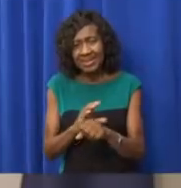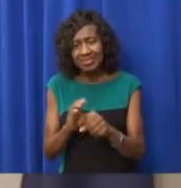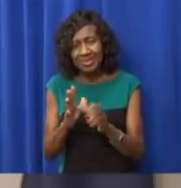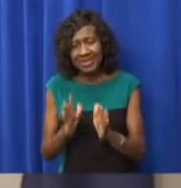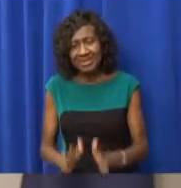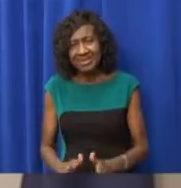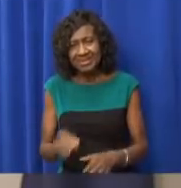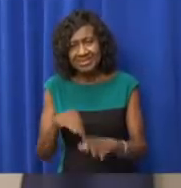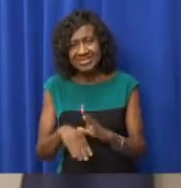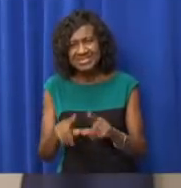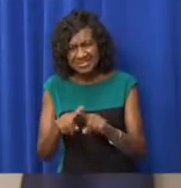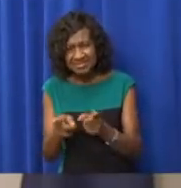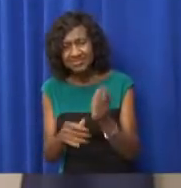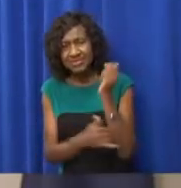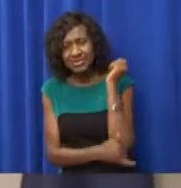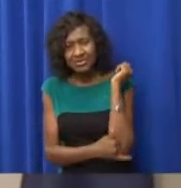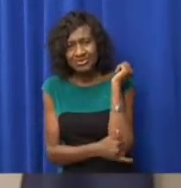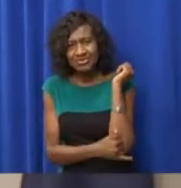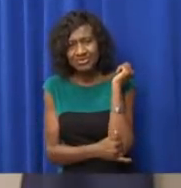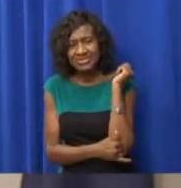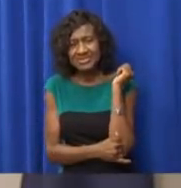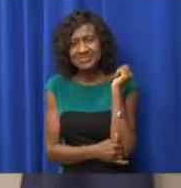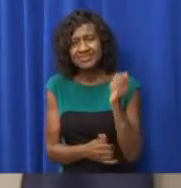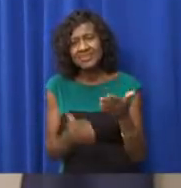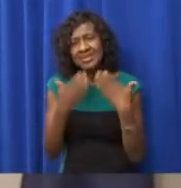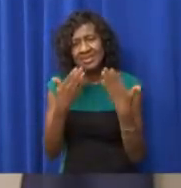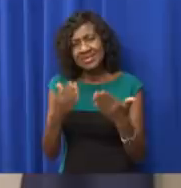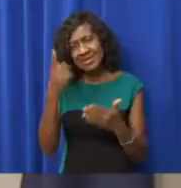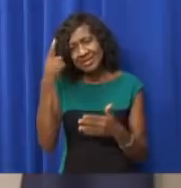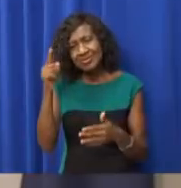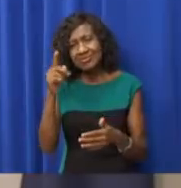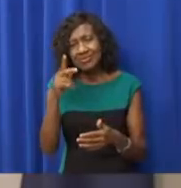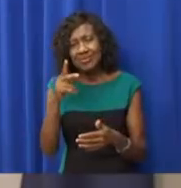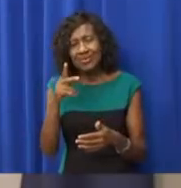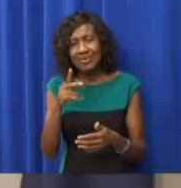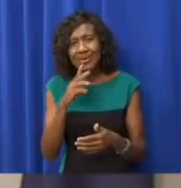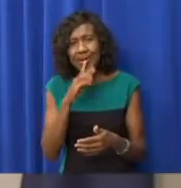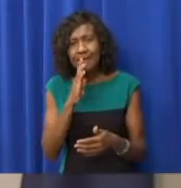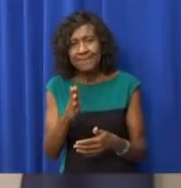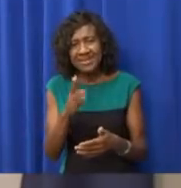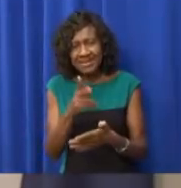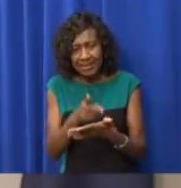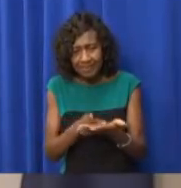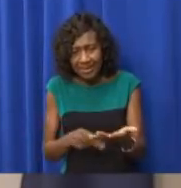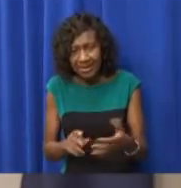listening. I thank you for being a part of the solution.